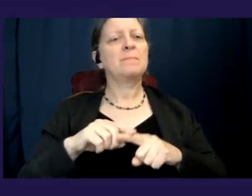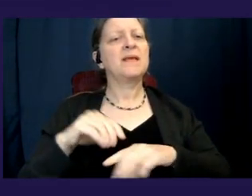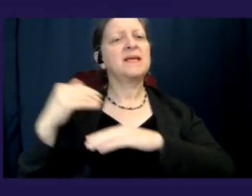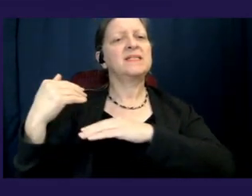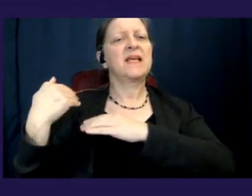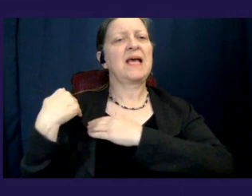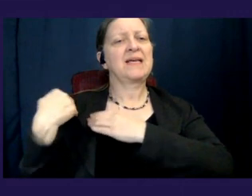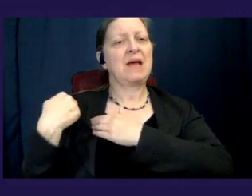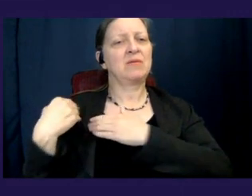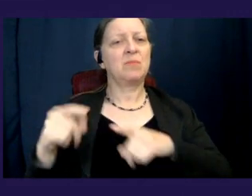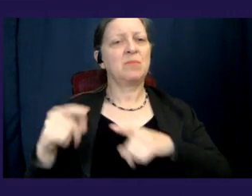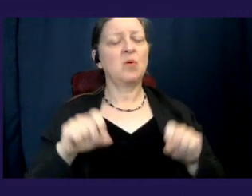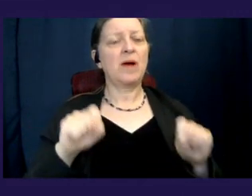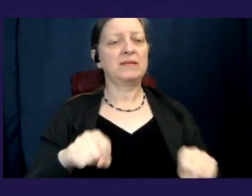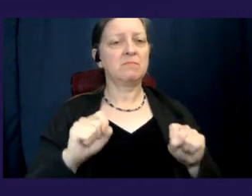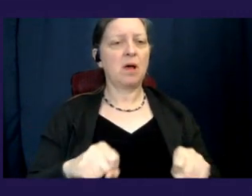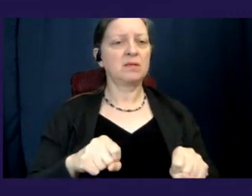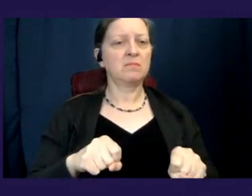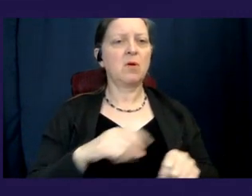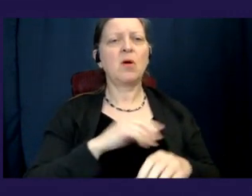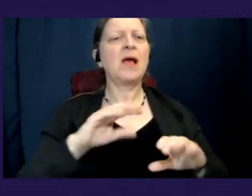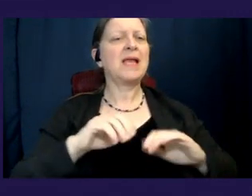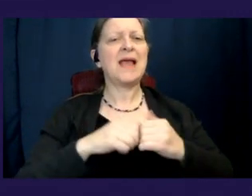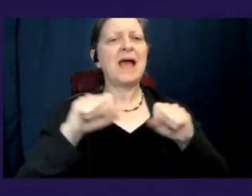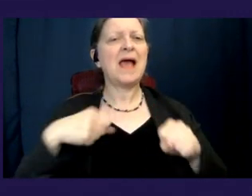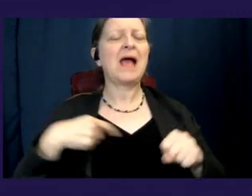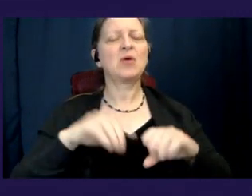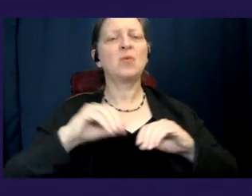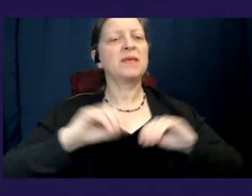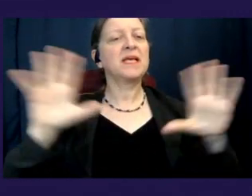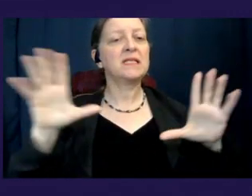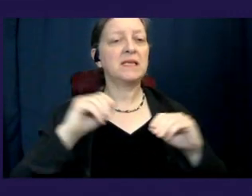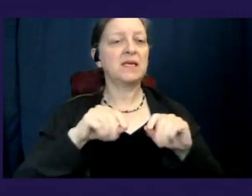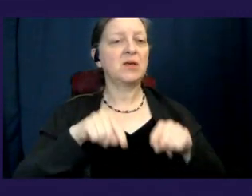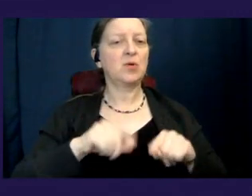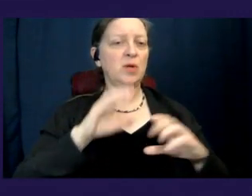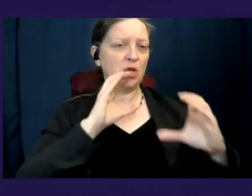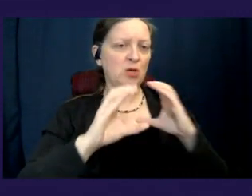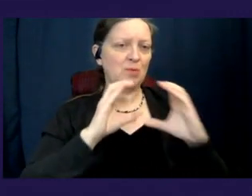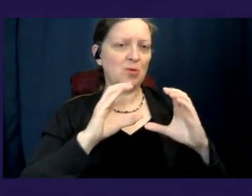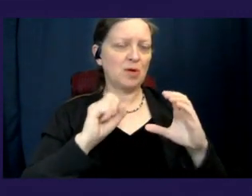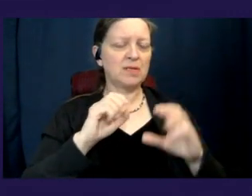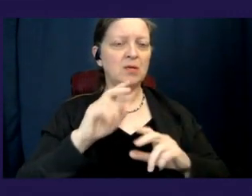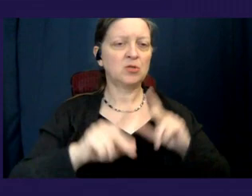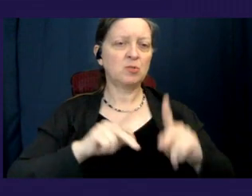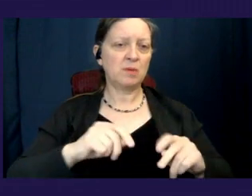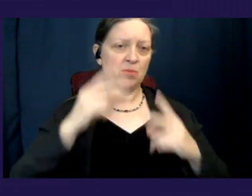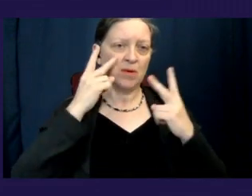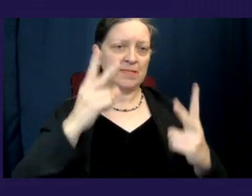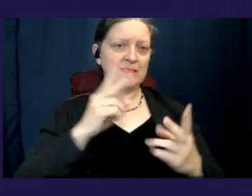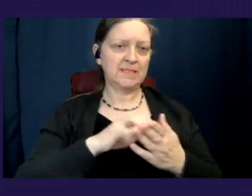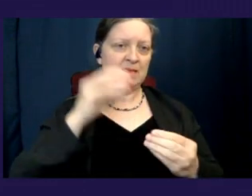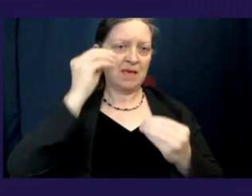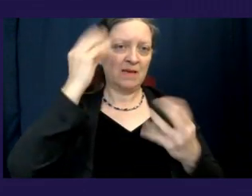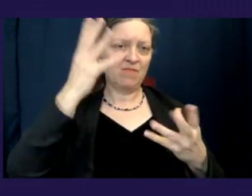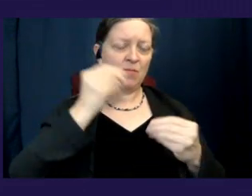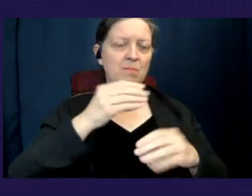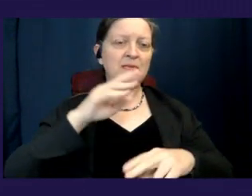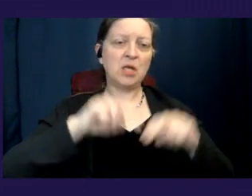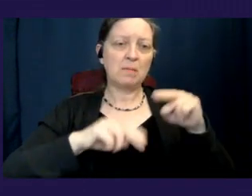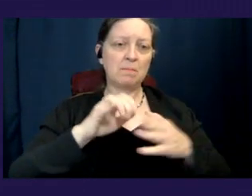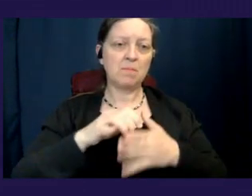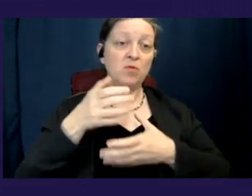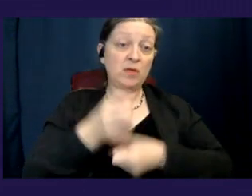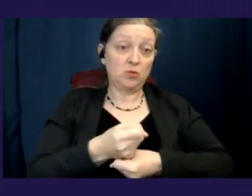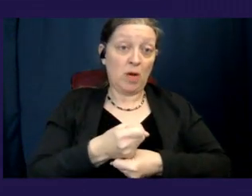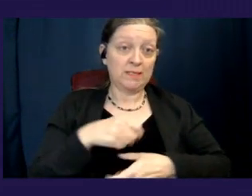share? And what ways can we be as clear in our communication so that people can be able to see that information and build that trust in information?